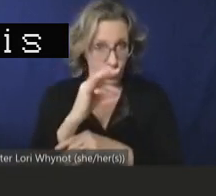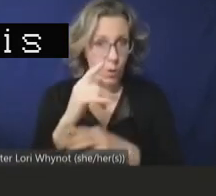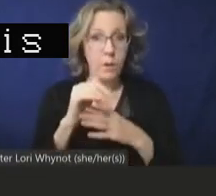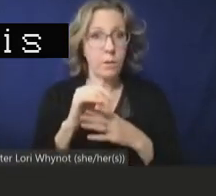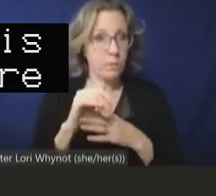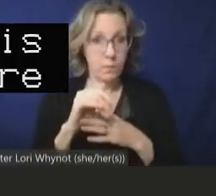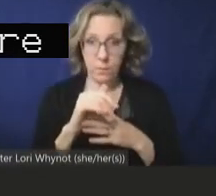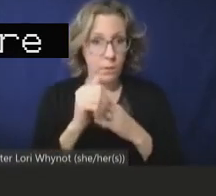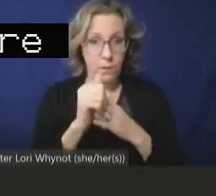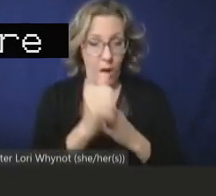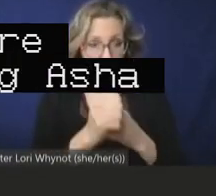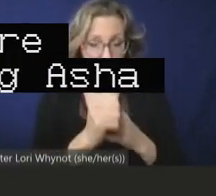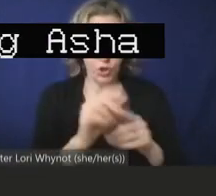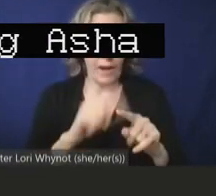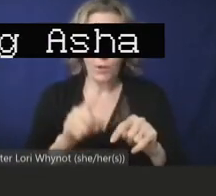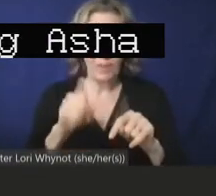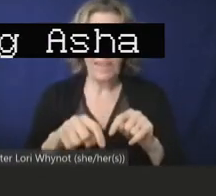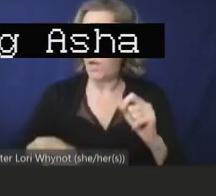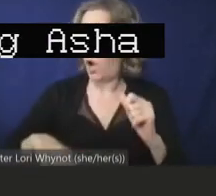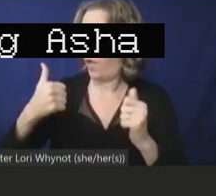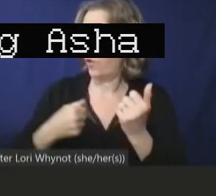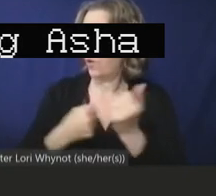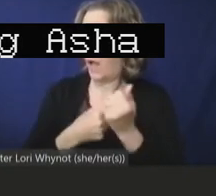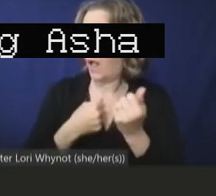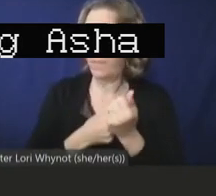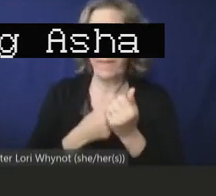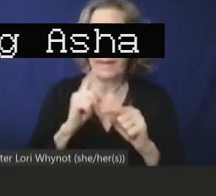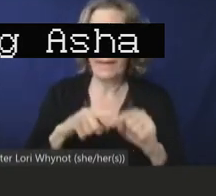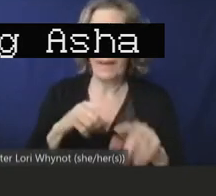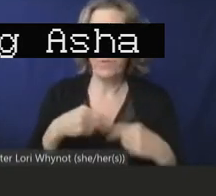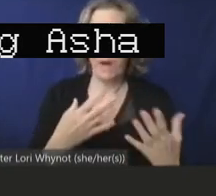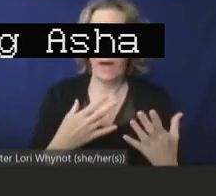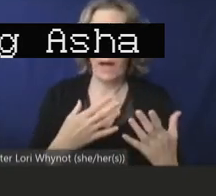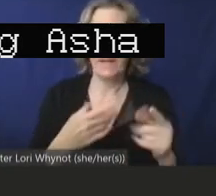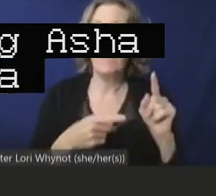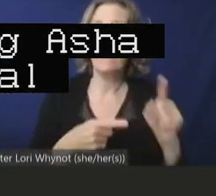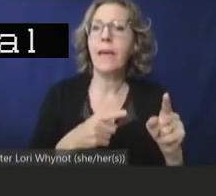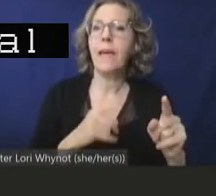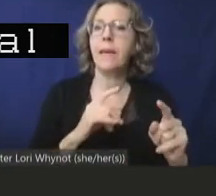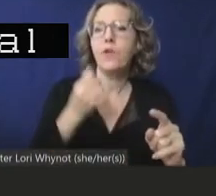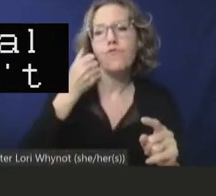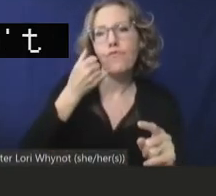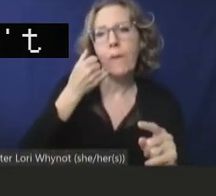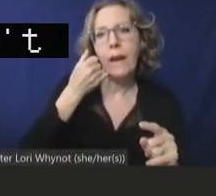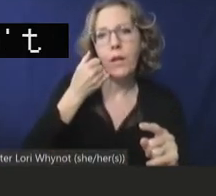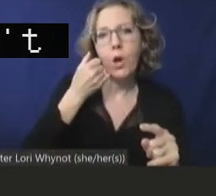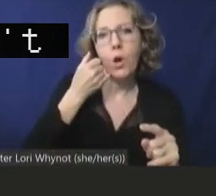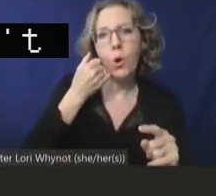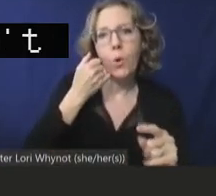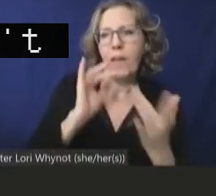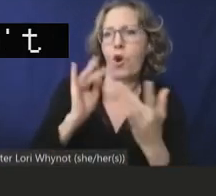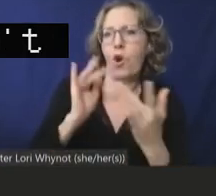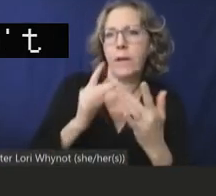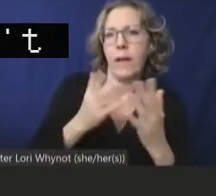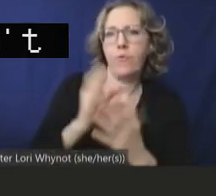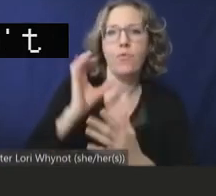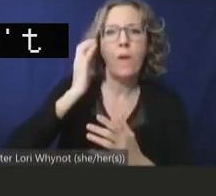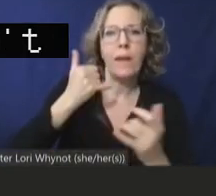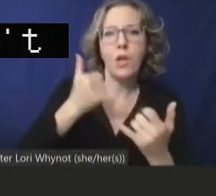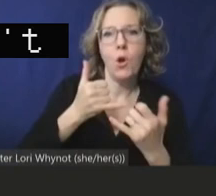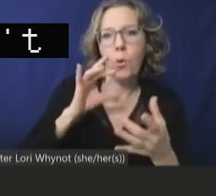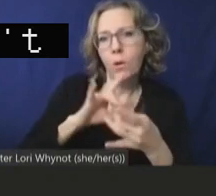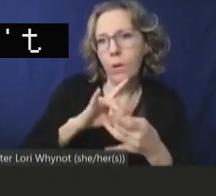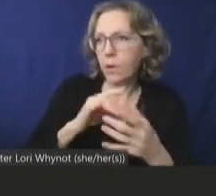and they weren't able to provide it, they could radio for the right resources.